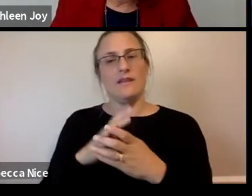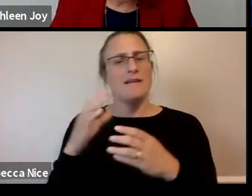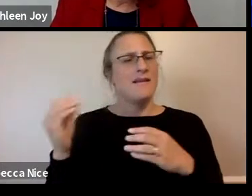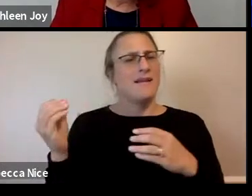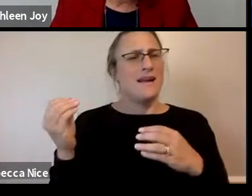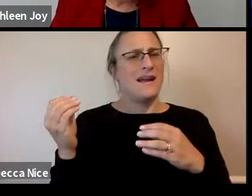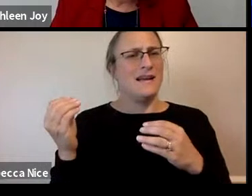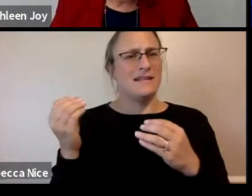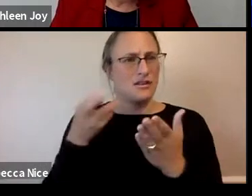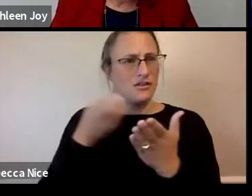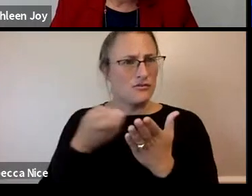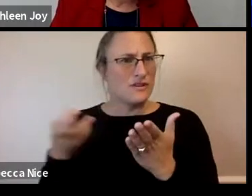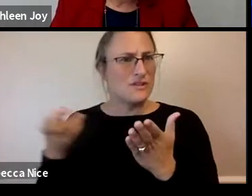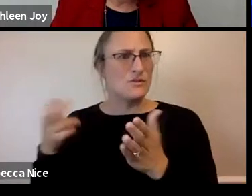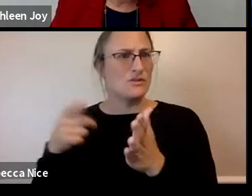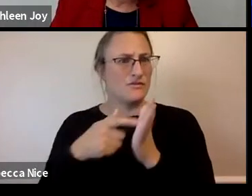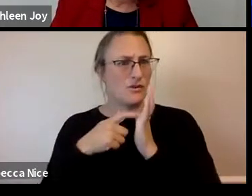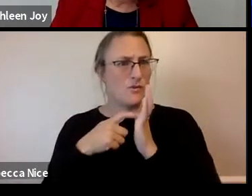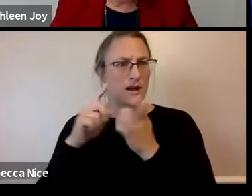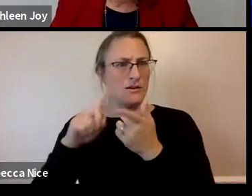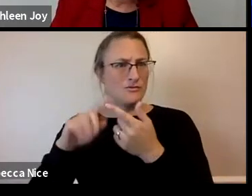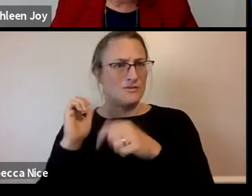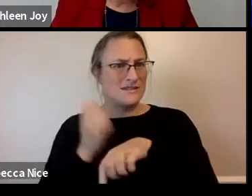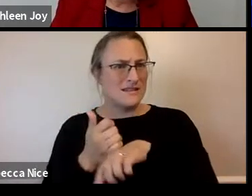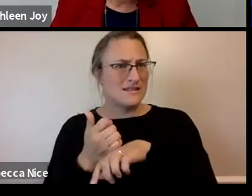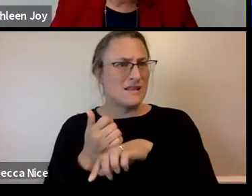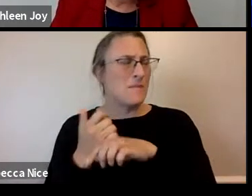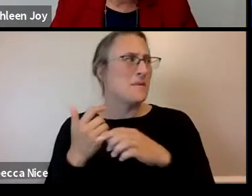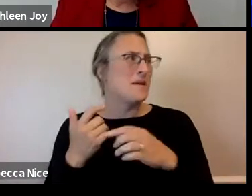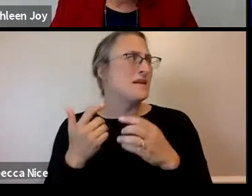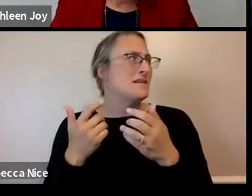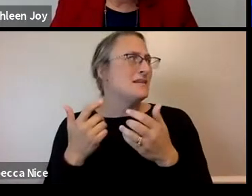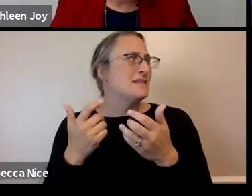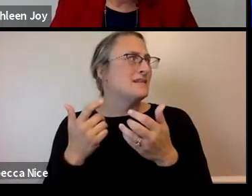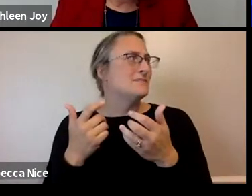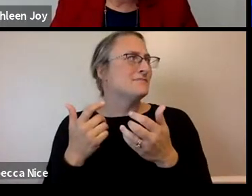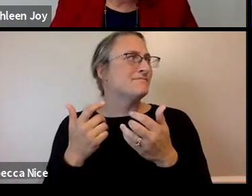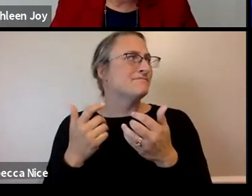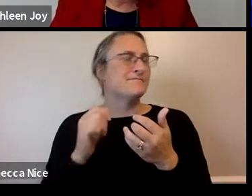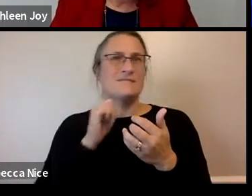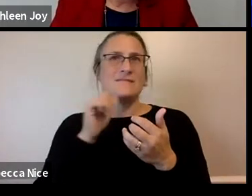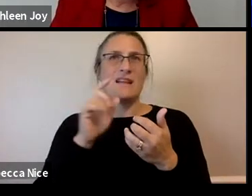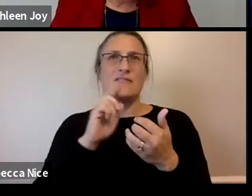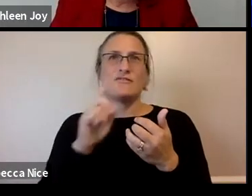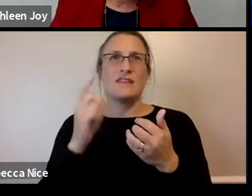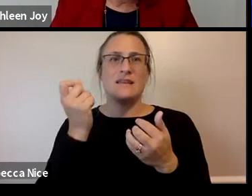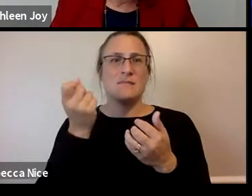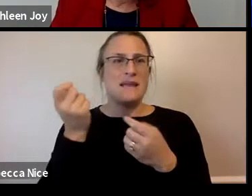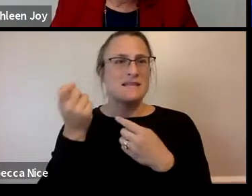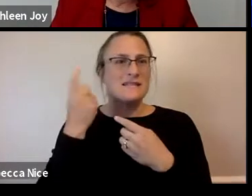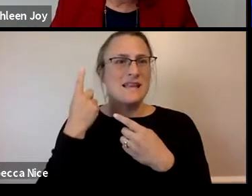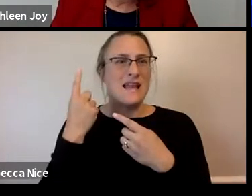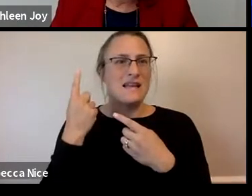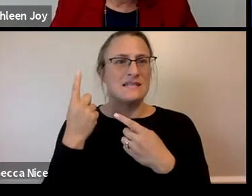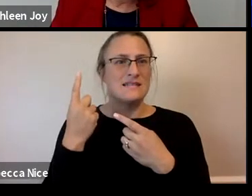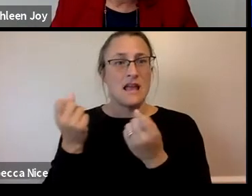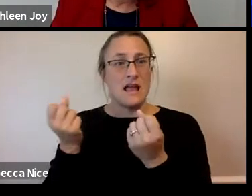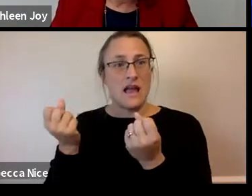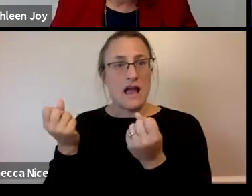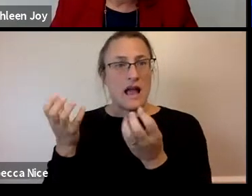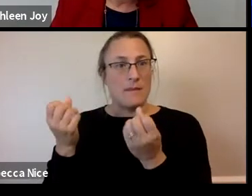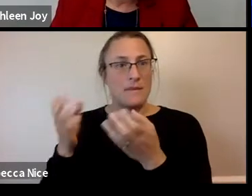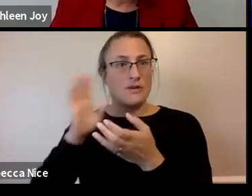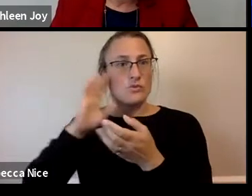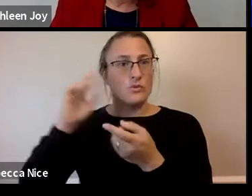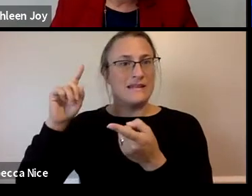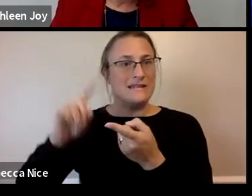resources required to construct this don't really make sense in terms of how much would decrease